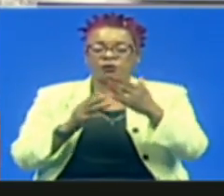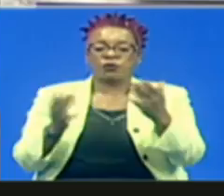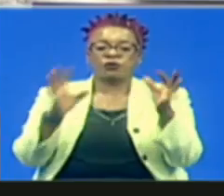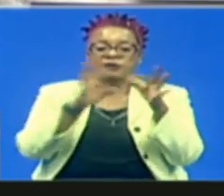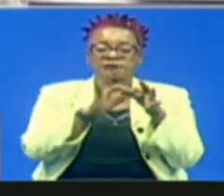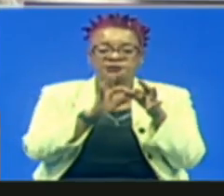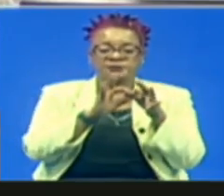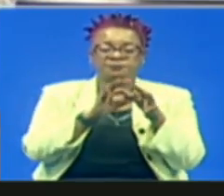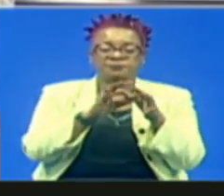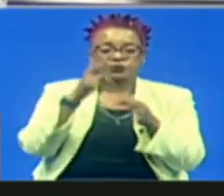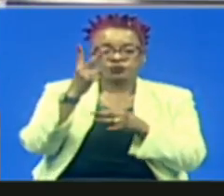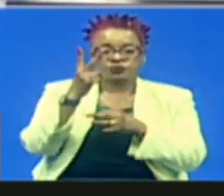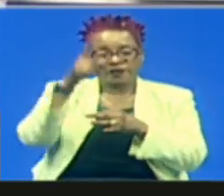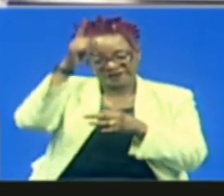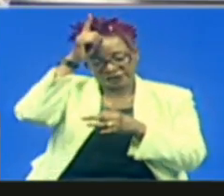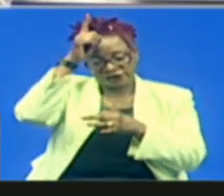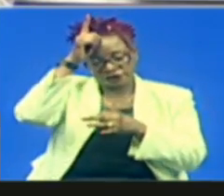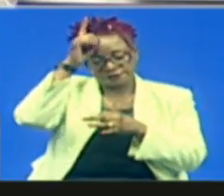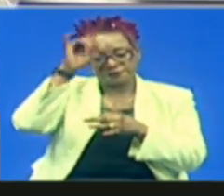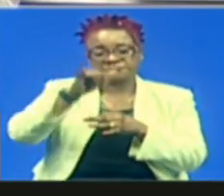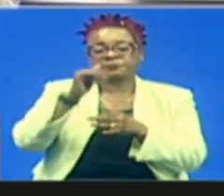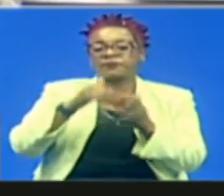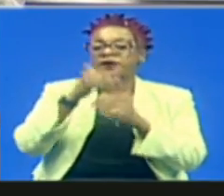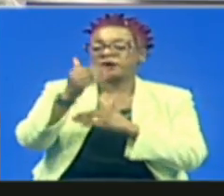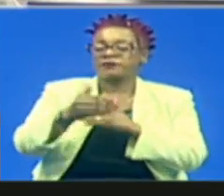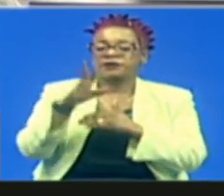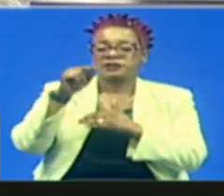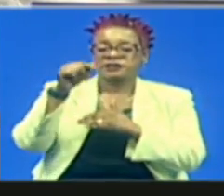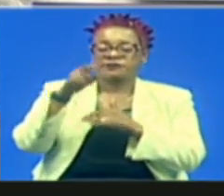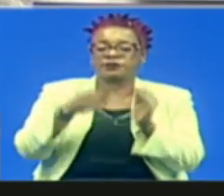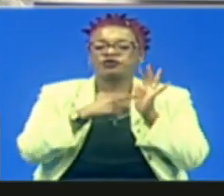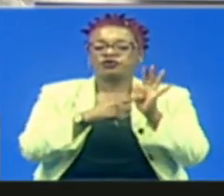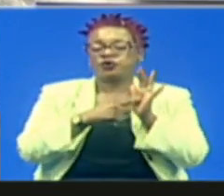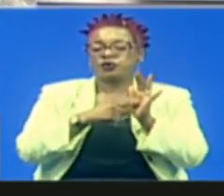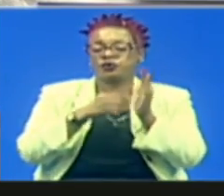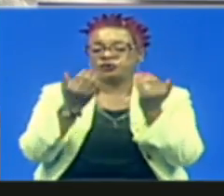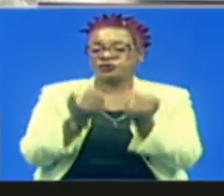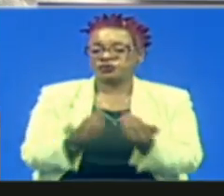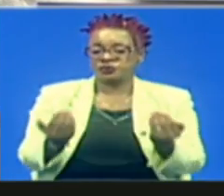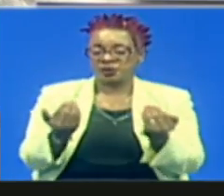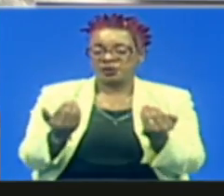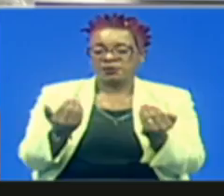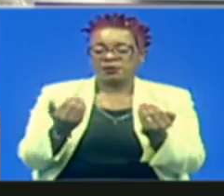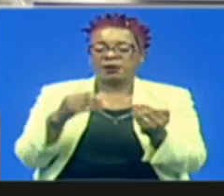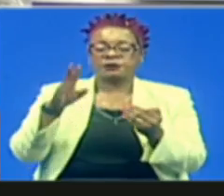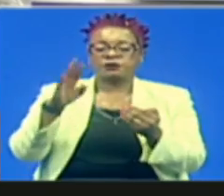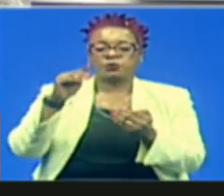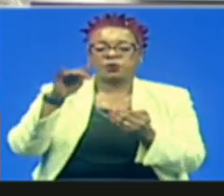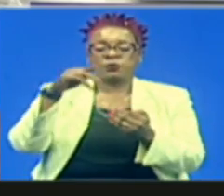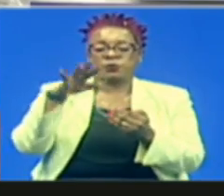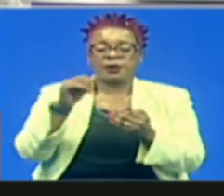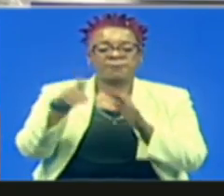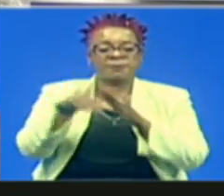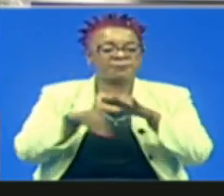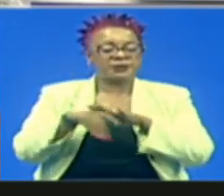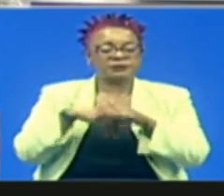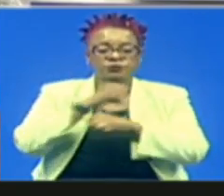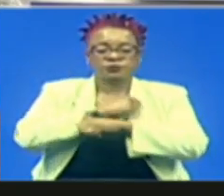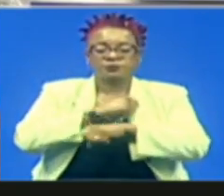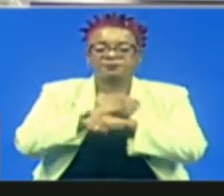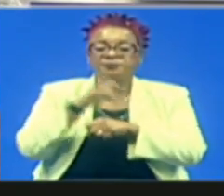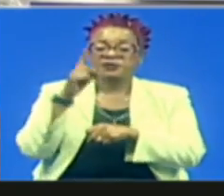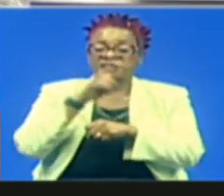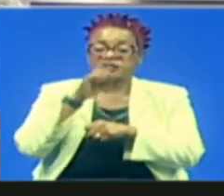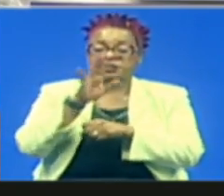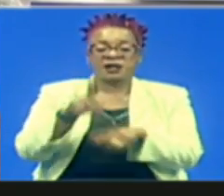Ngamini villages. Well, this is after NTV highlighted the plight of pupils at Wangoi Primary School who risk their lives every